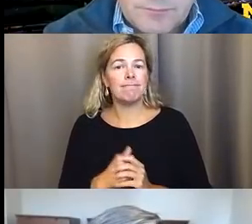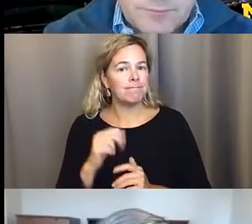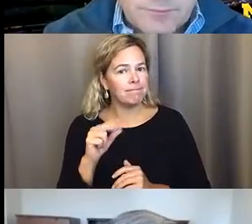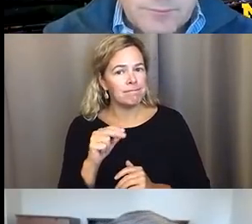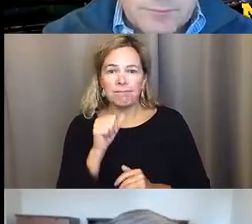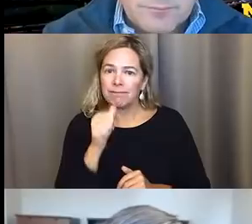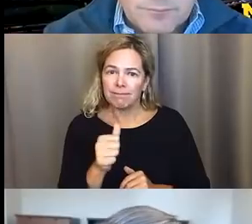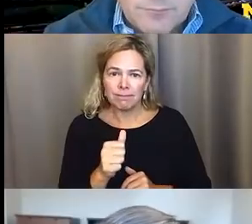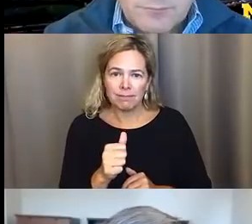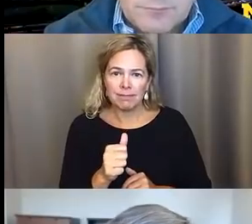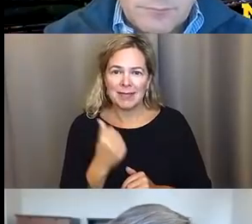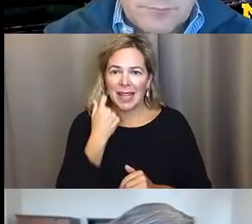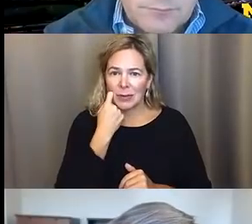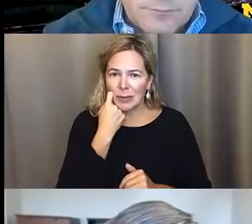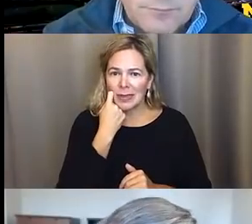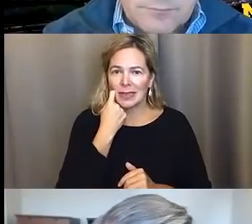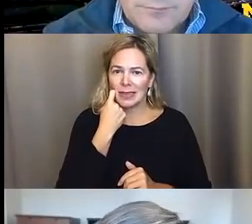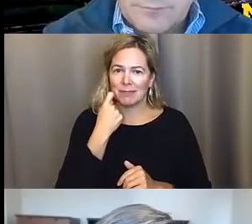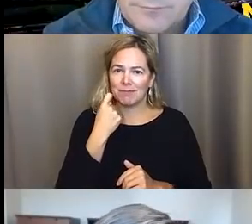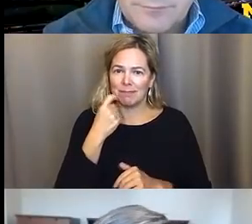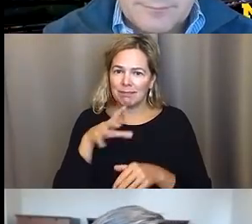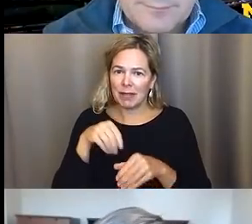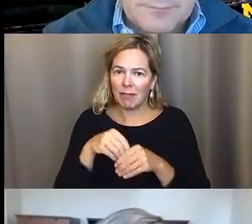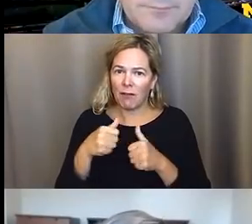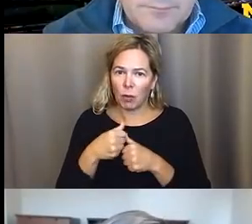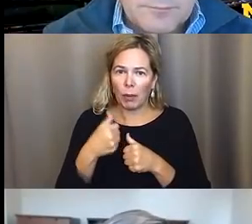And I was just on a call this